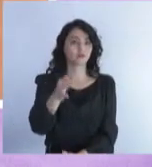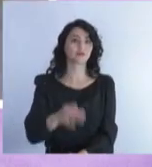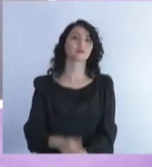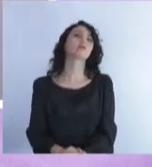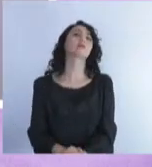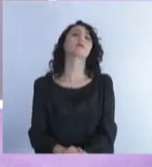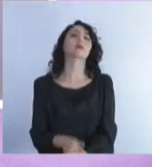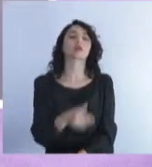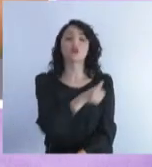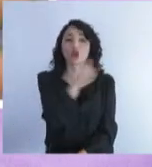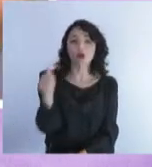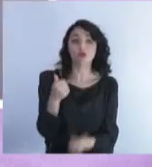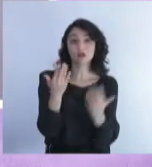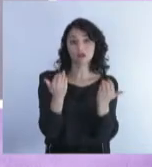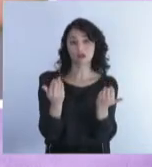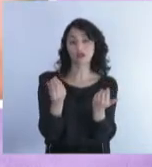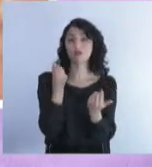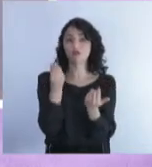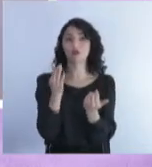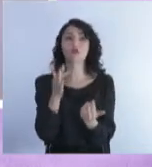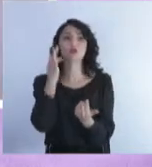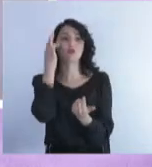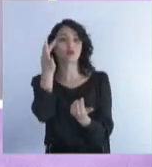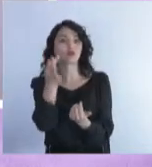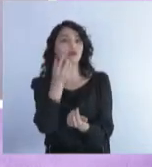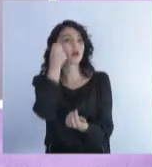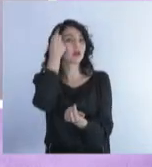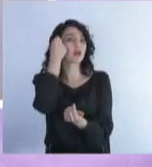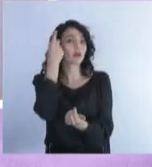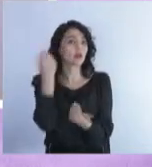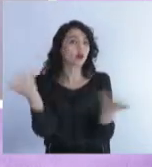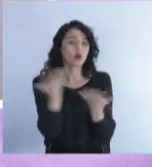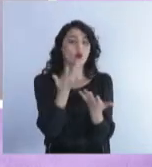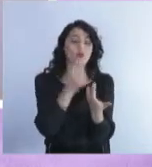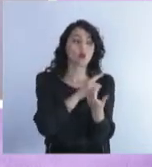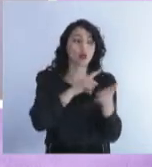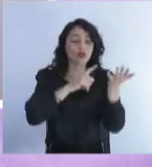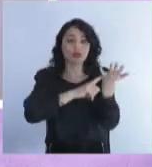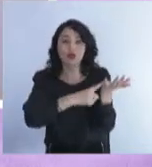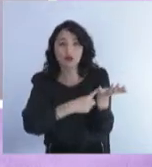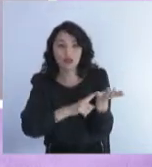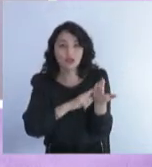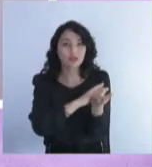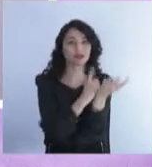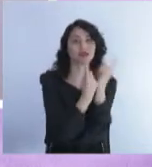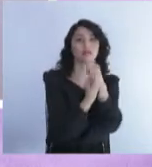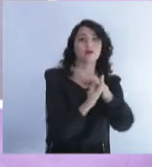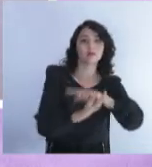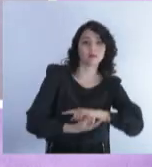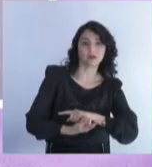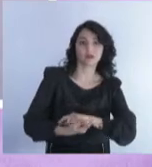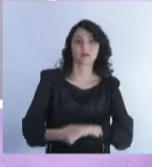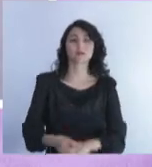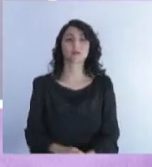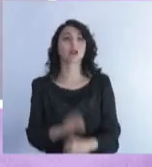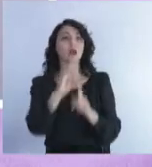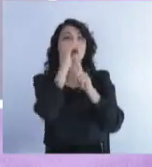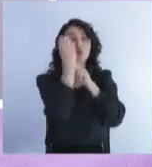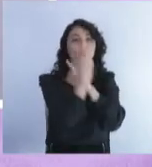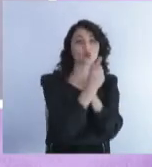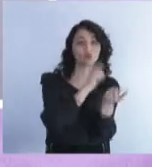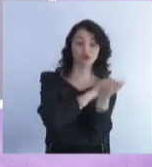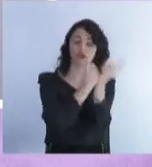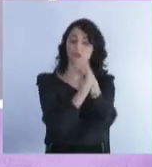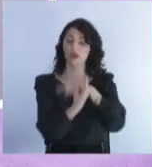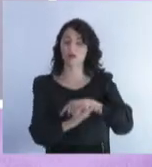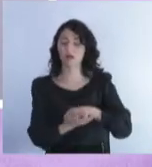we'll need in the future? And to understand that, we need to know, how is technology changing? How is the culture changing?